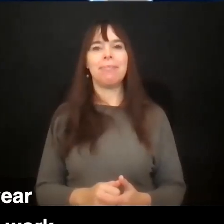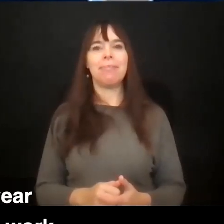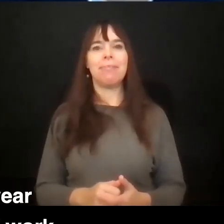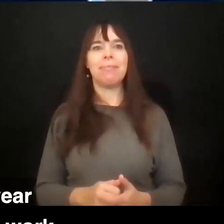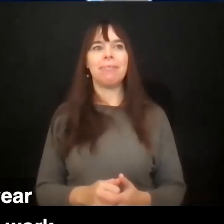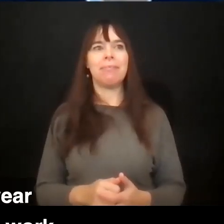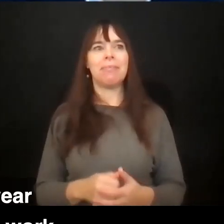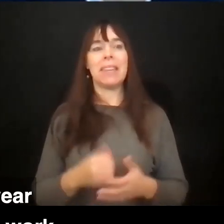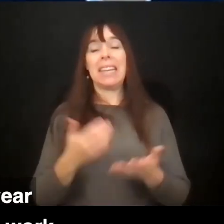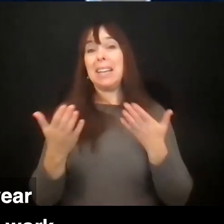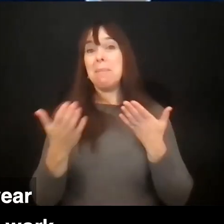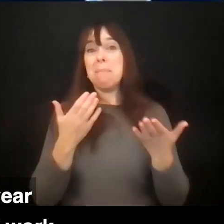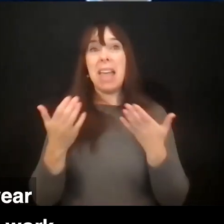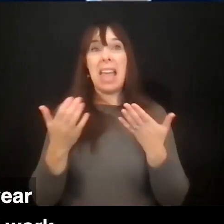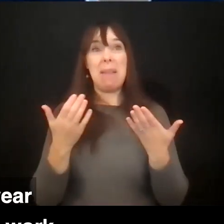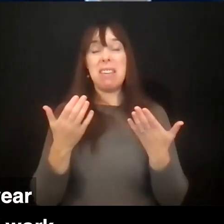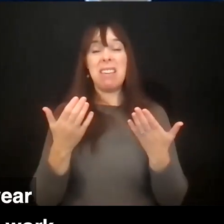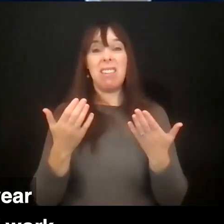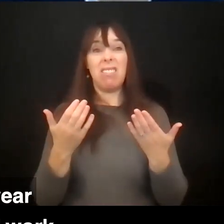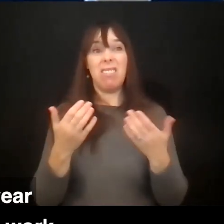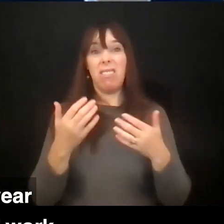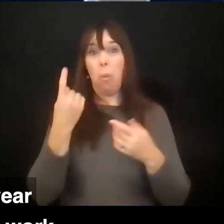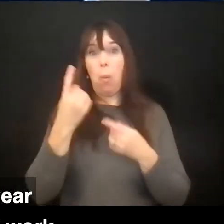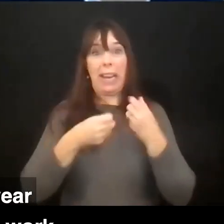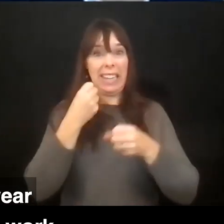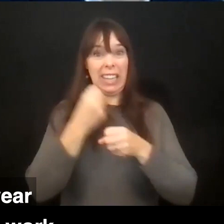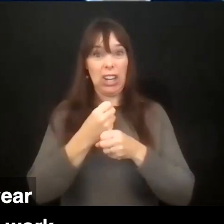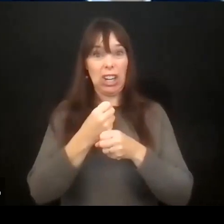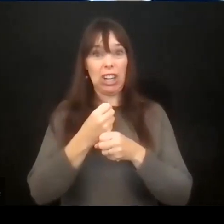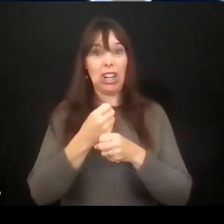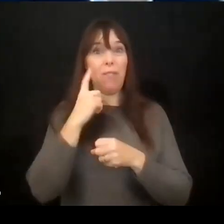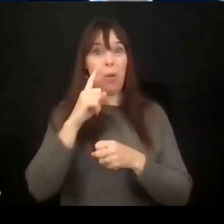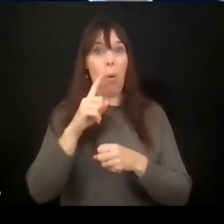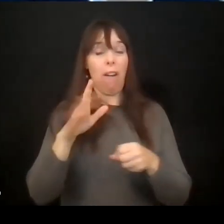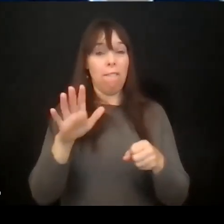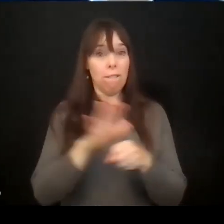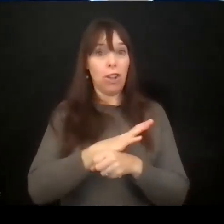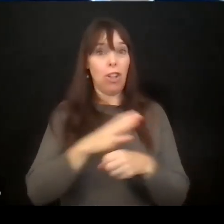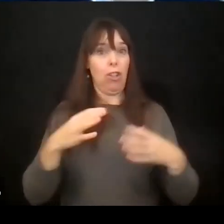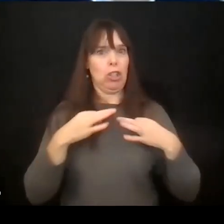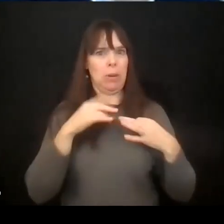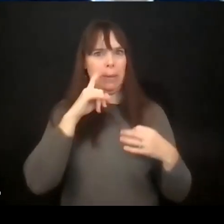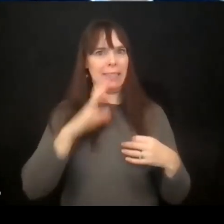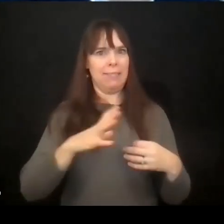It could take up to a year for a woman to do beadwork on a fancy